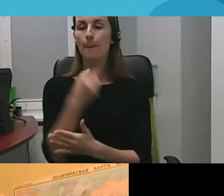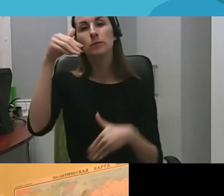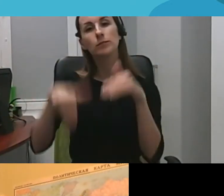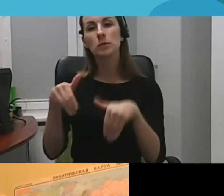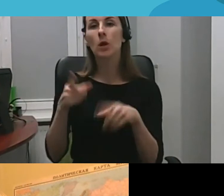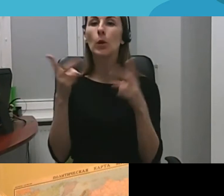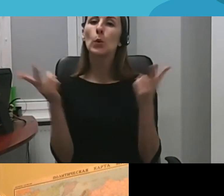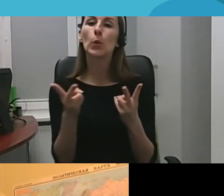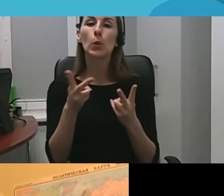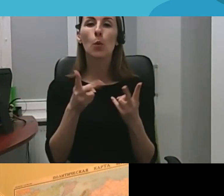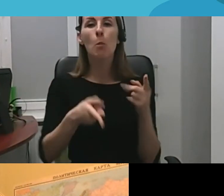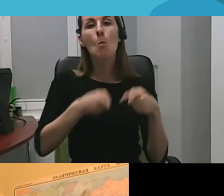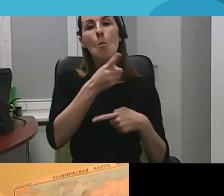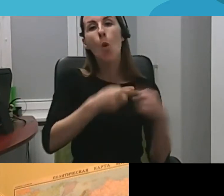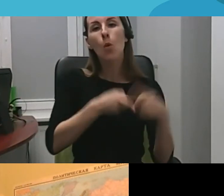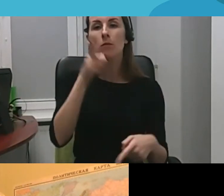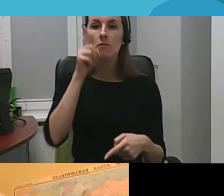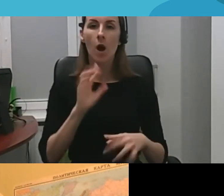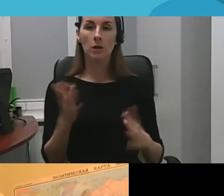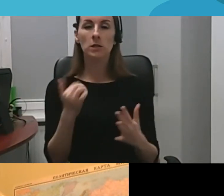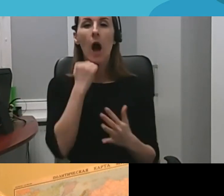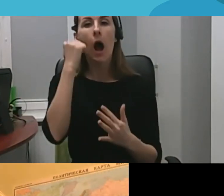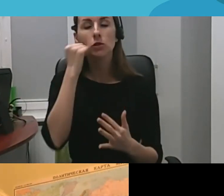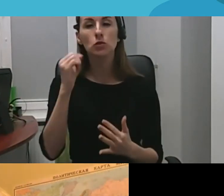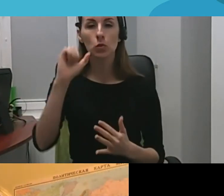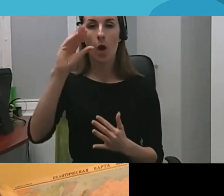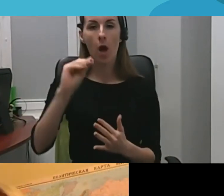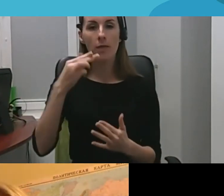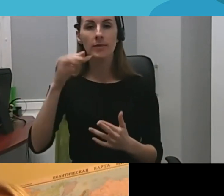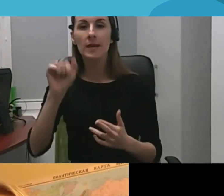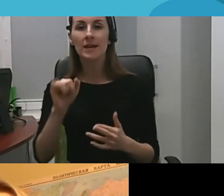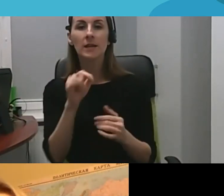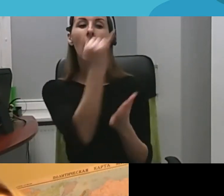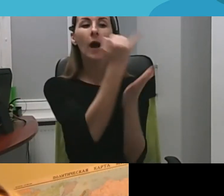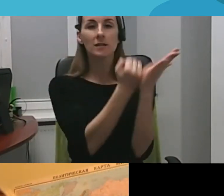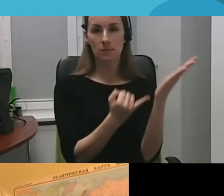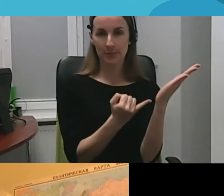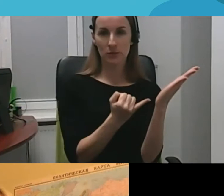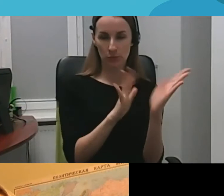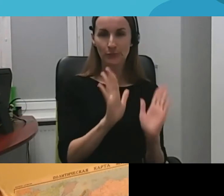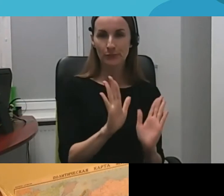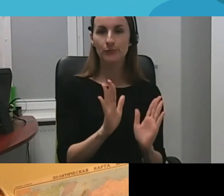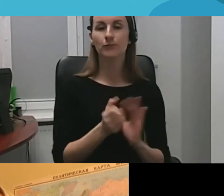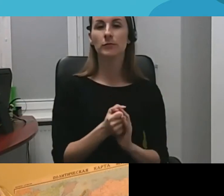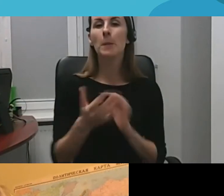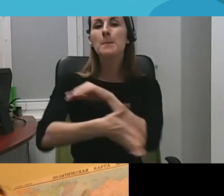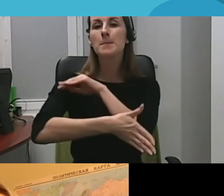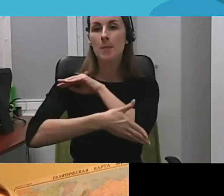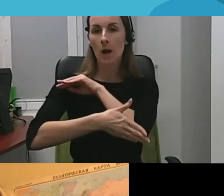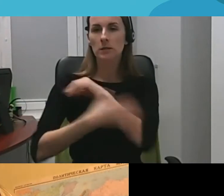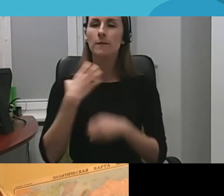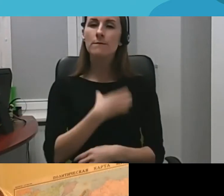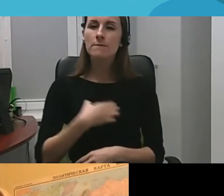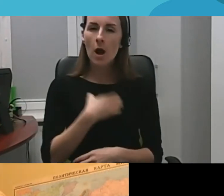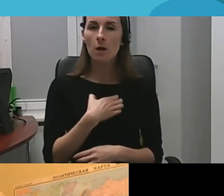Thank you, Enira. I mean, And just sorry, Vytis, but last moment, I mean, today